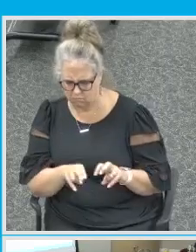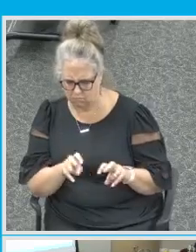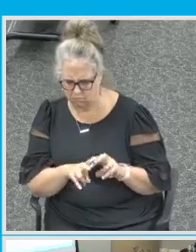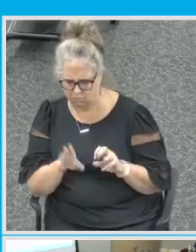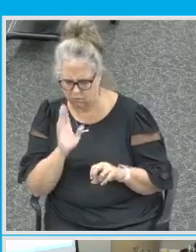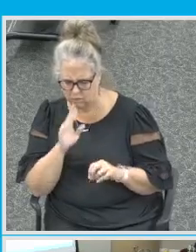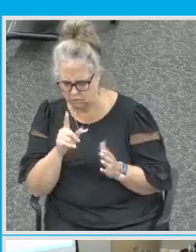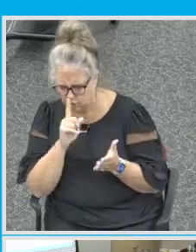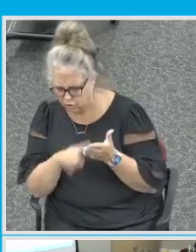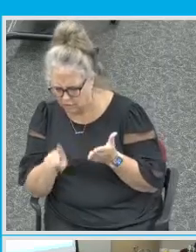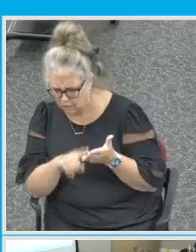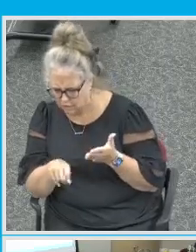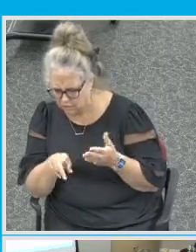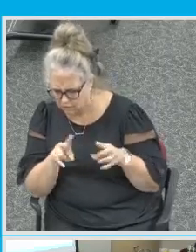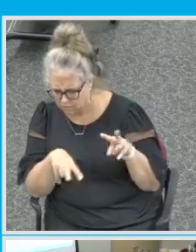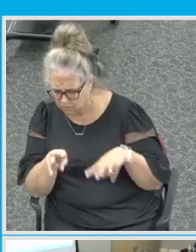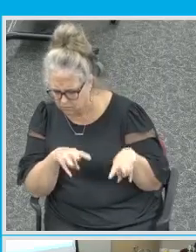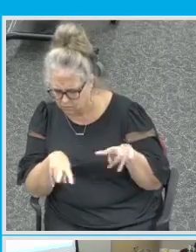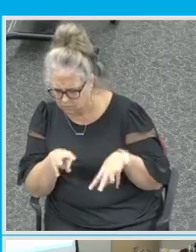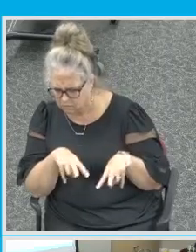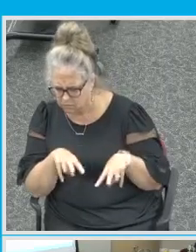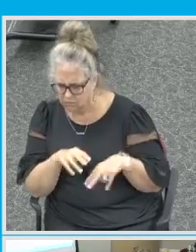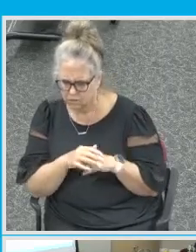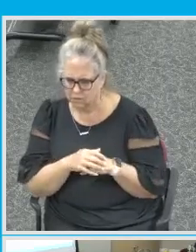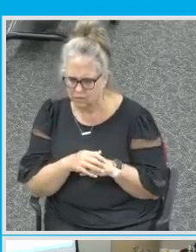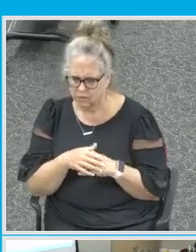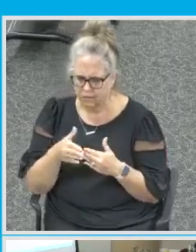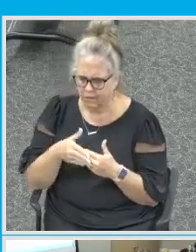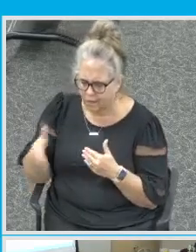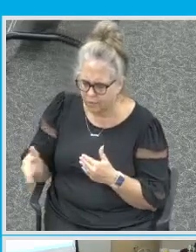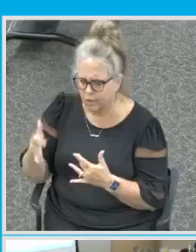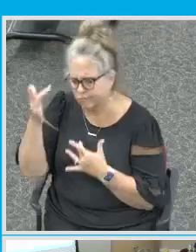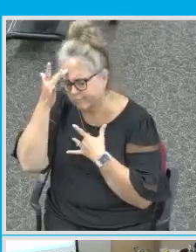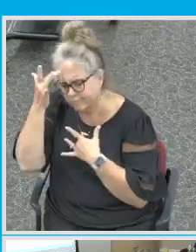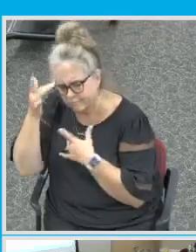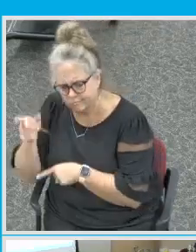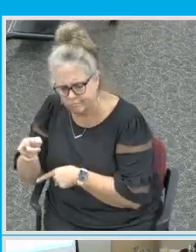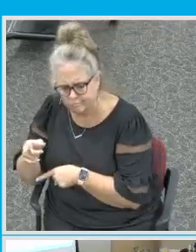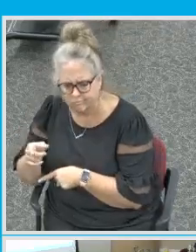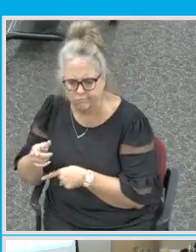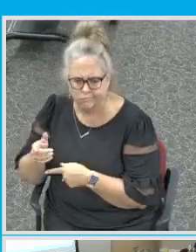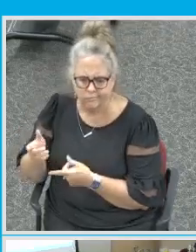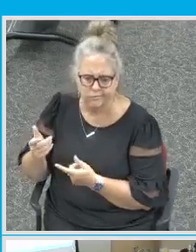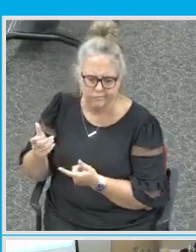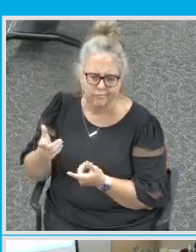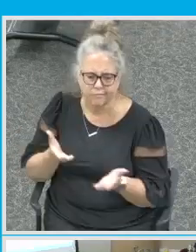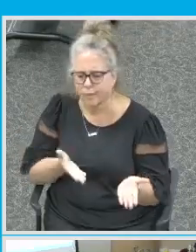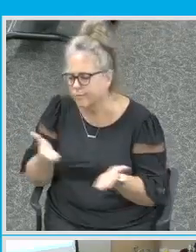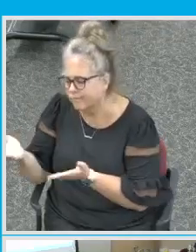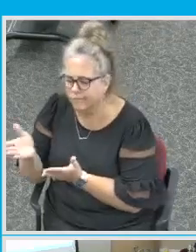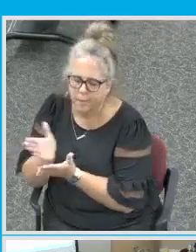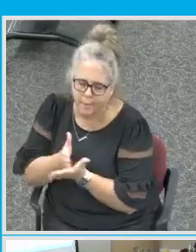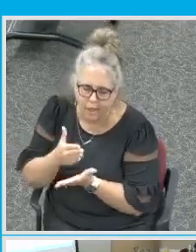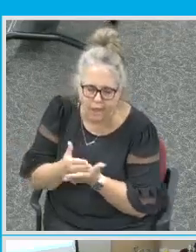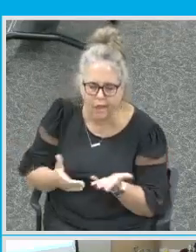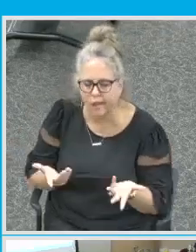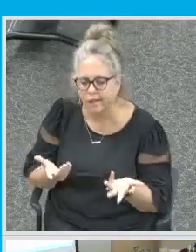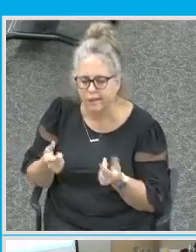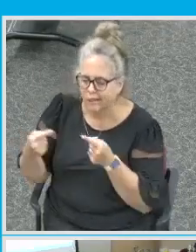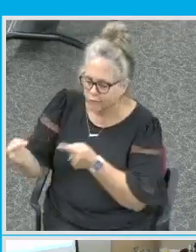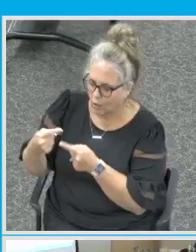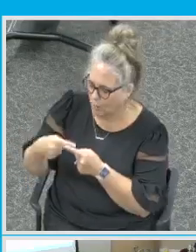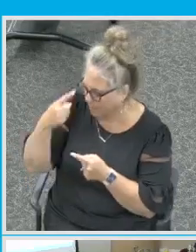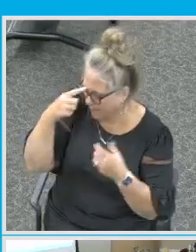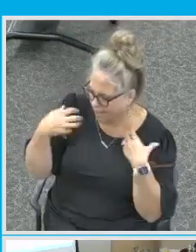know, when one of our neighbors has an illness, right? What do? We bring them a pie. When somebody's struggling with mental health, we kind of close them